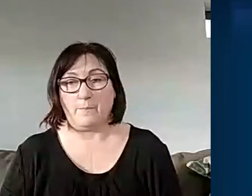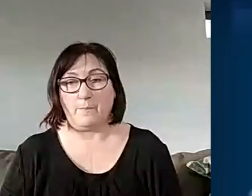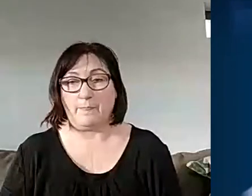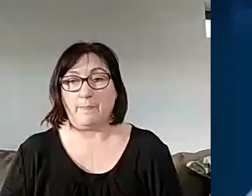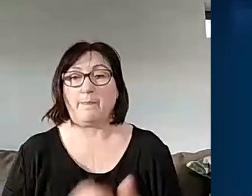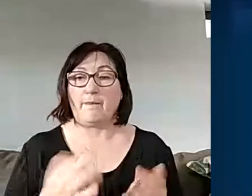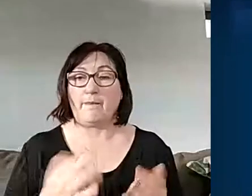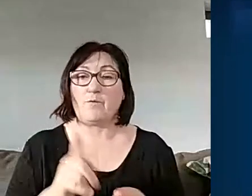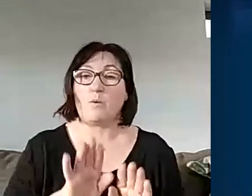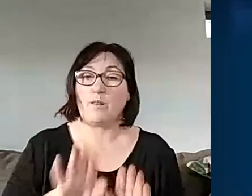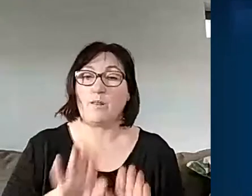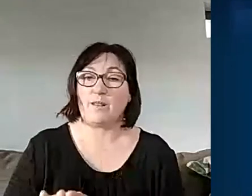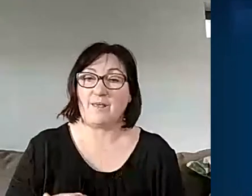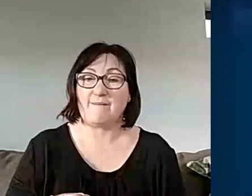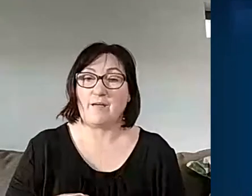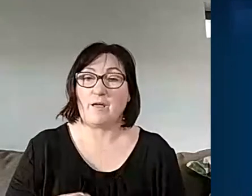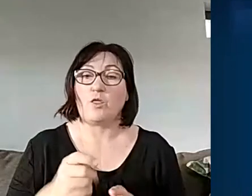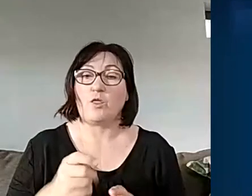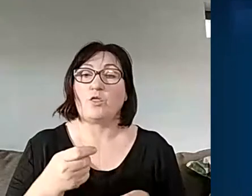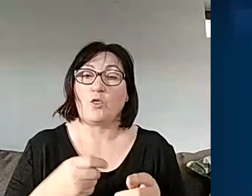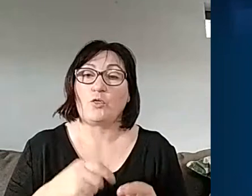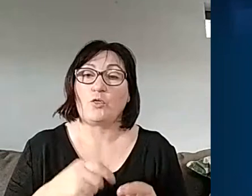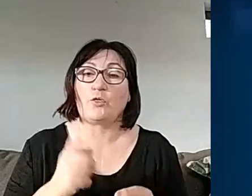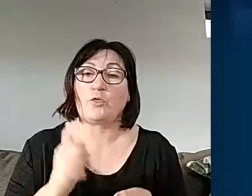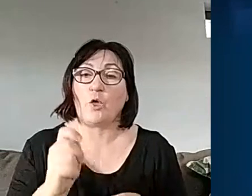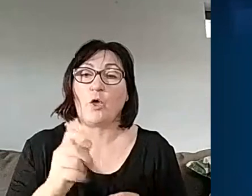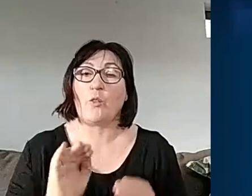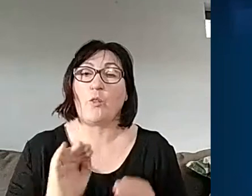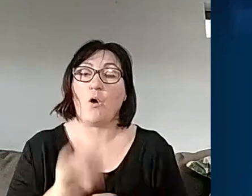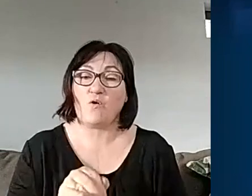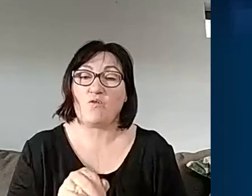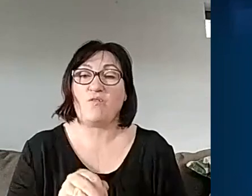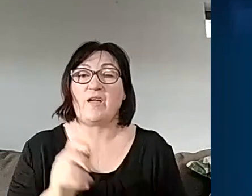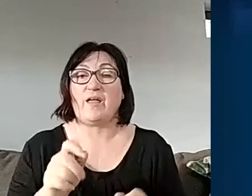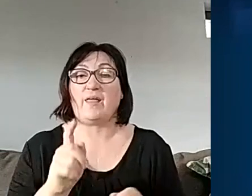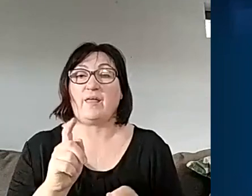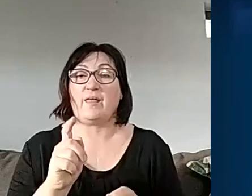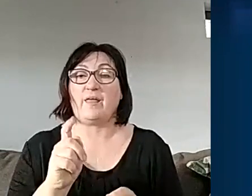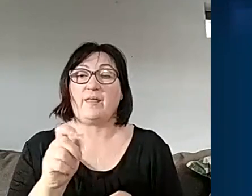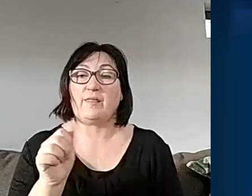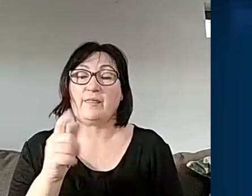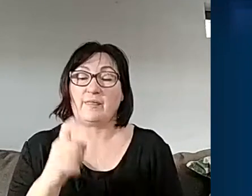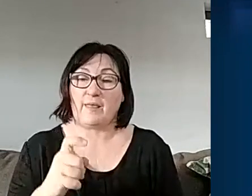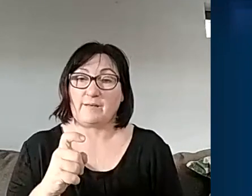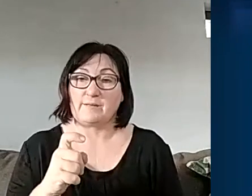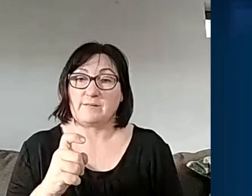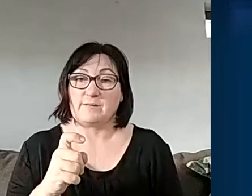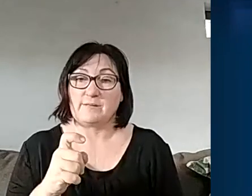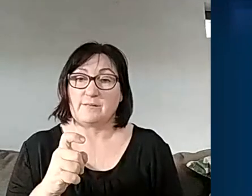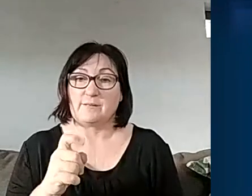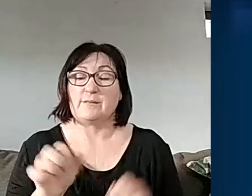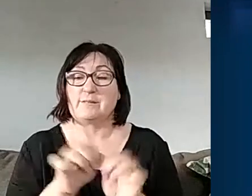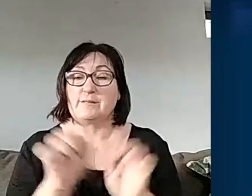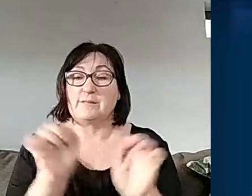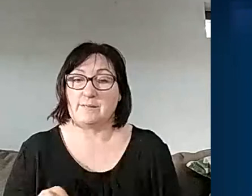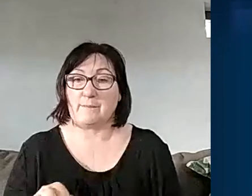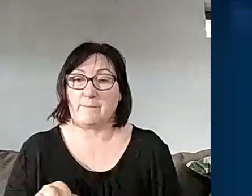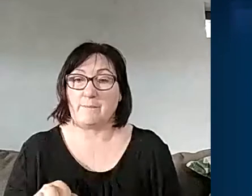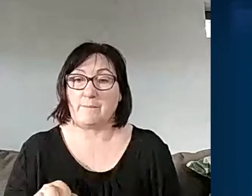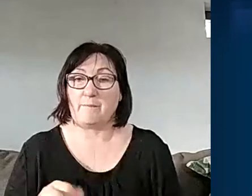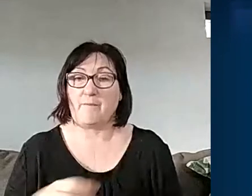system voluntary, you cannot re-enter the system again. So thank you, Program Director, for that. Thank you,